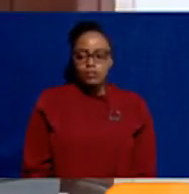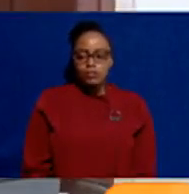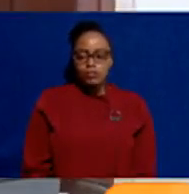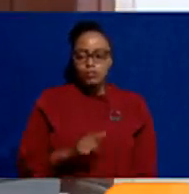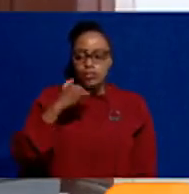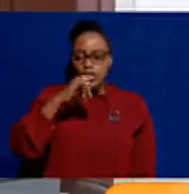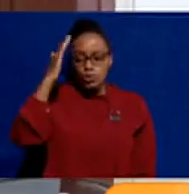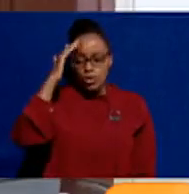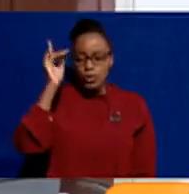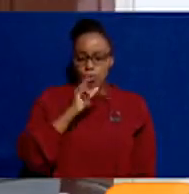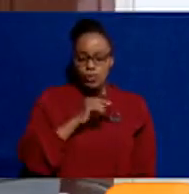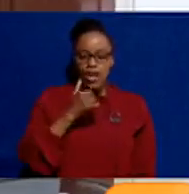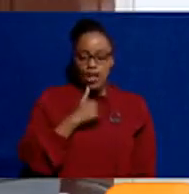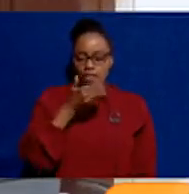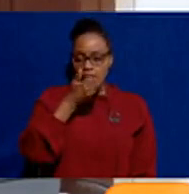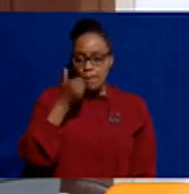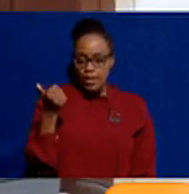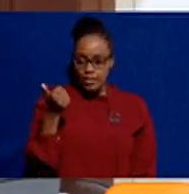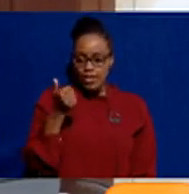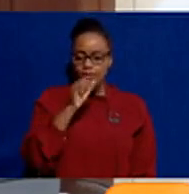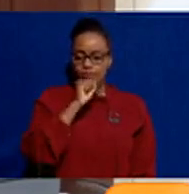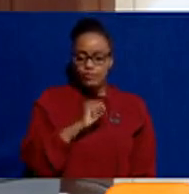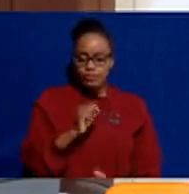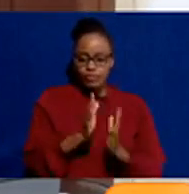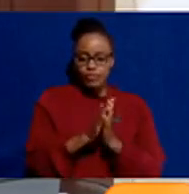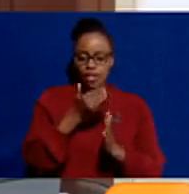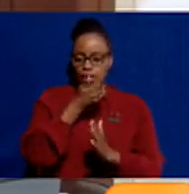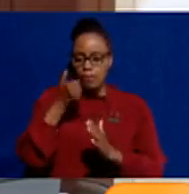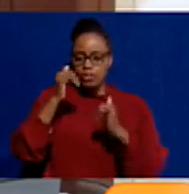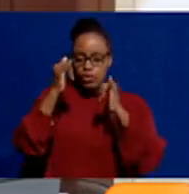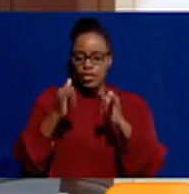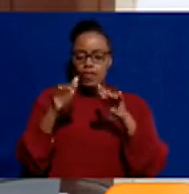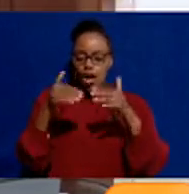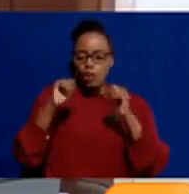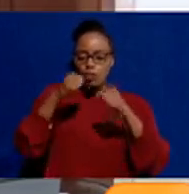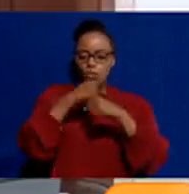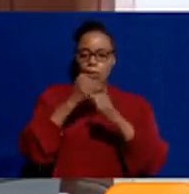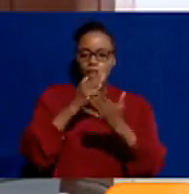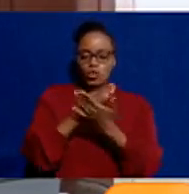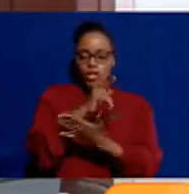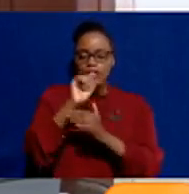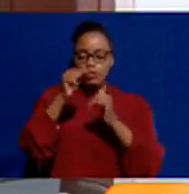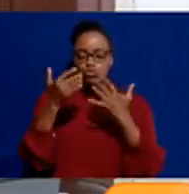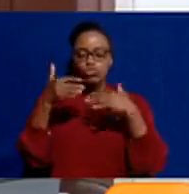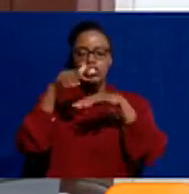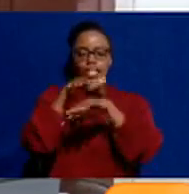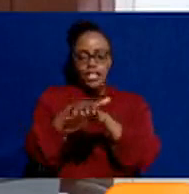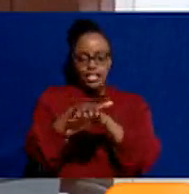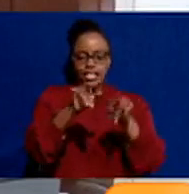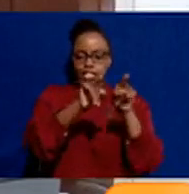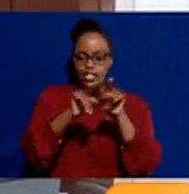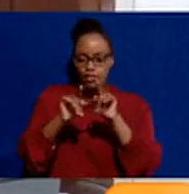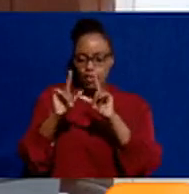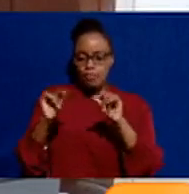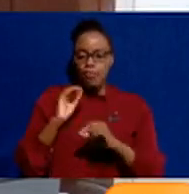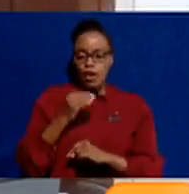We know that there is the best of the old and the best of the new. So how do we ensure that we can integrate those even in our messaging